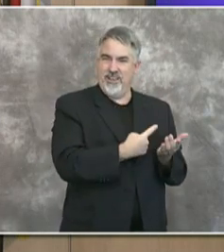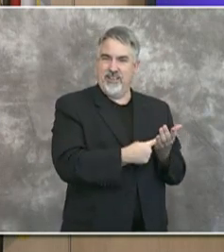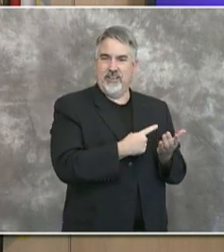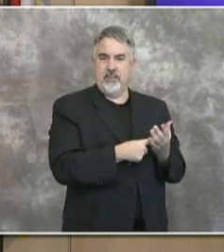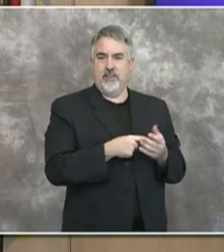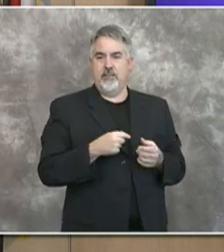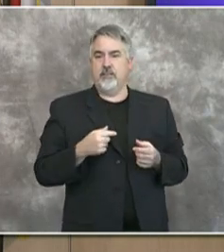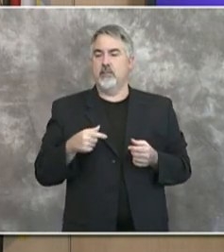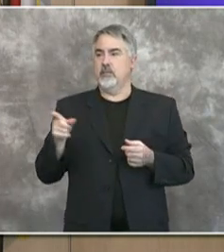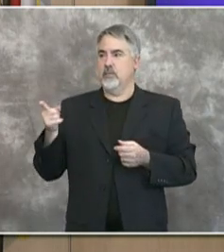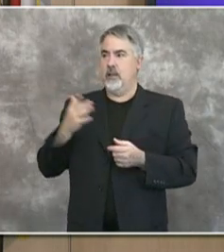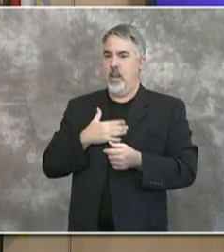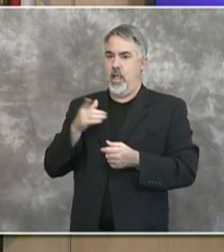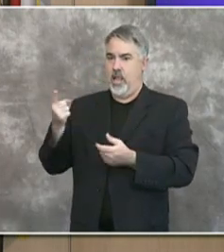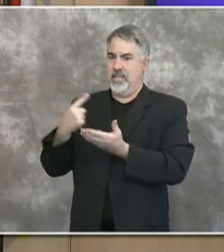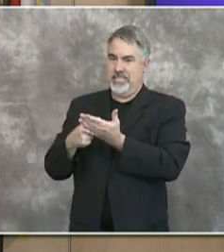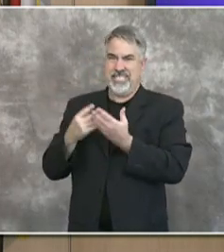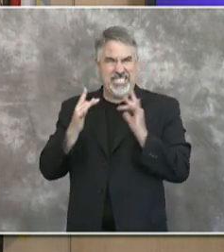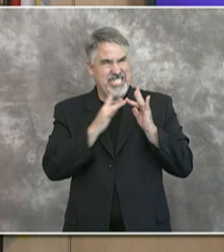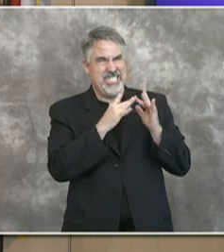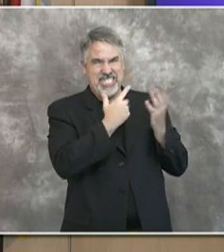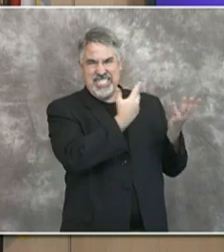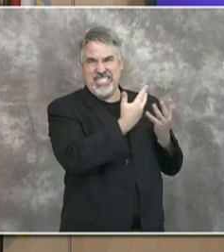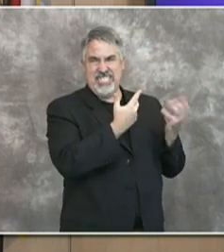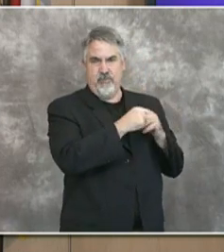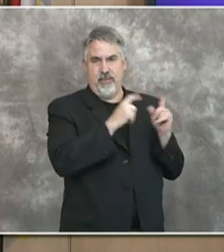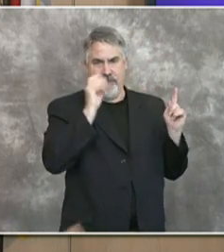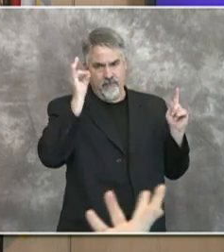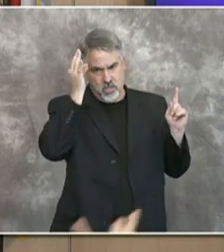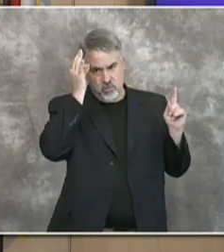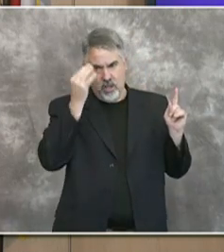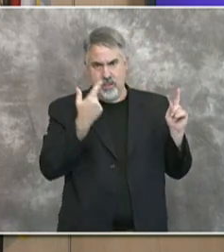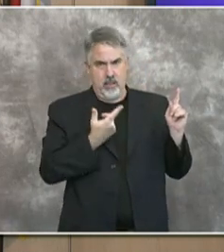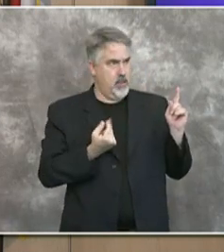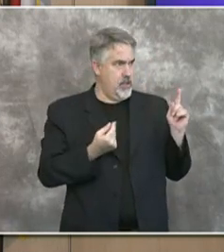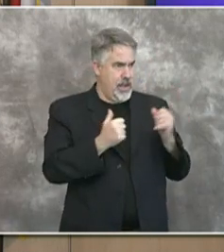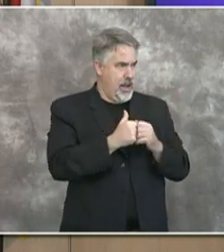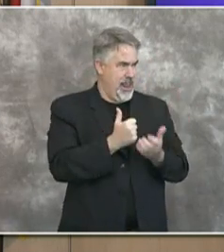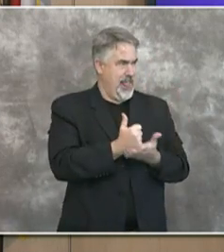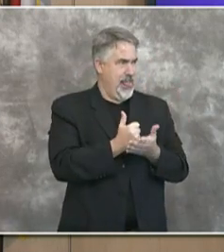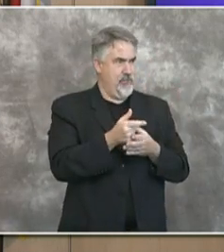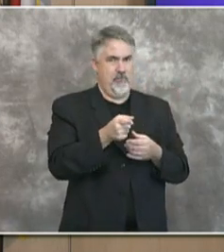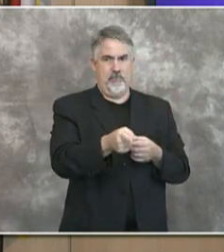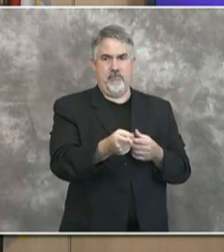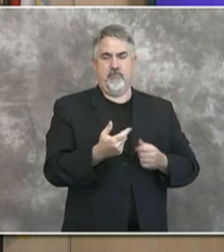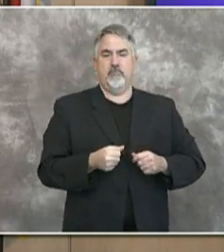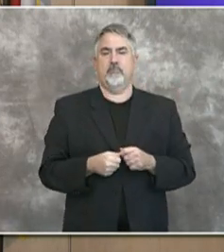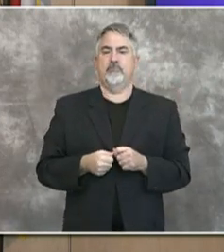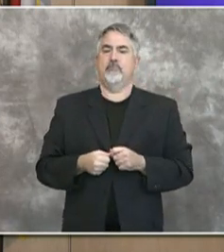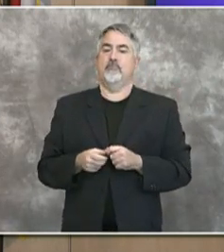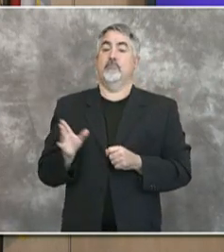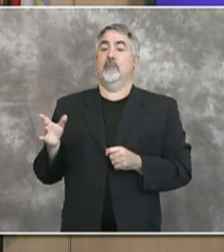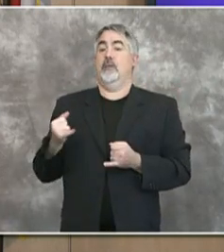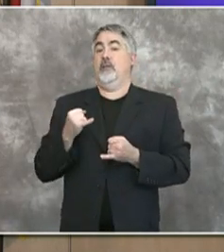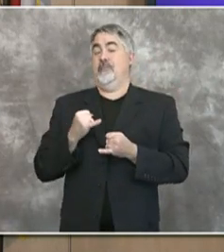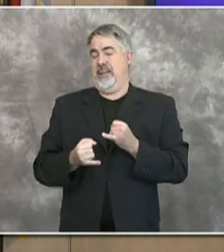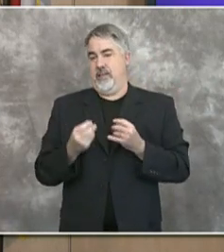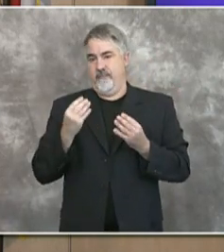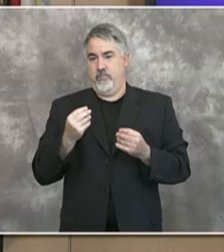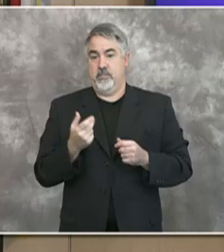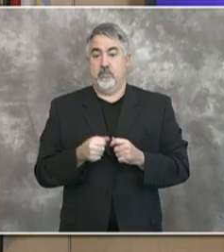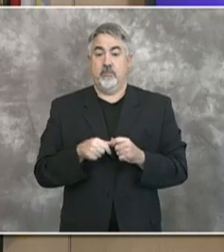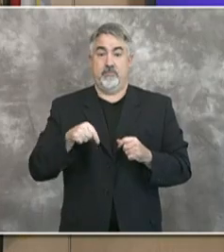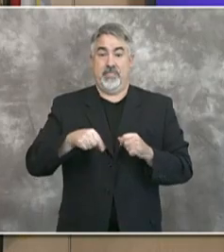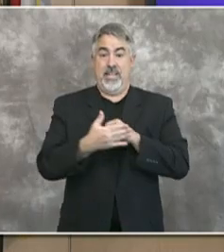also anything that might come from federal authorities in their efforts to help this. And finally, as a county, as Supervisor Cox mentioned, we have